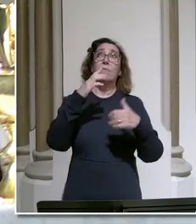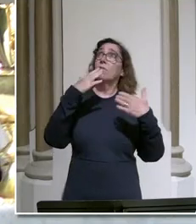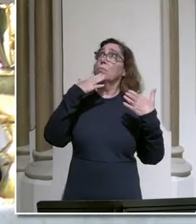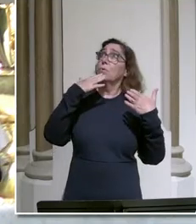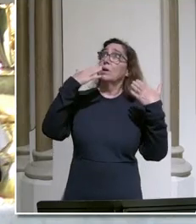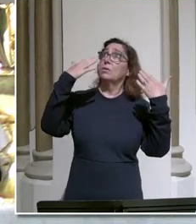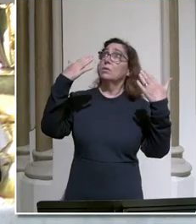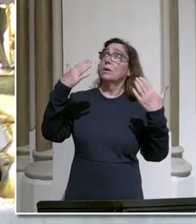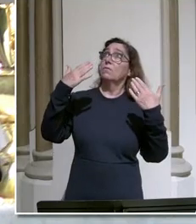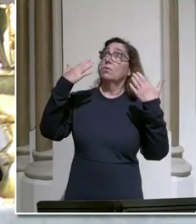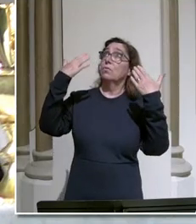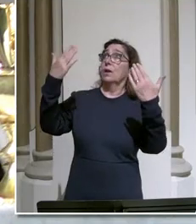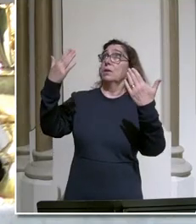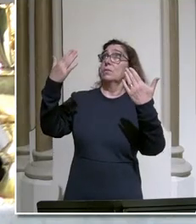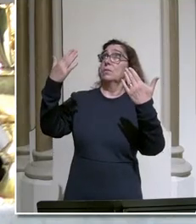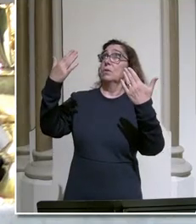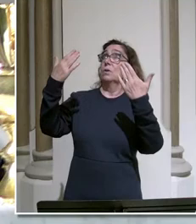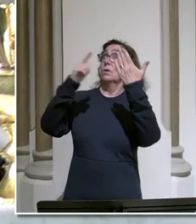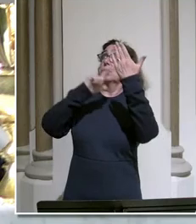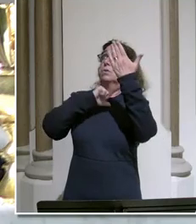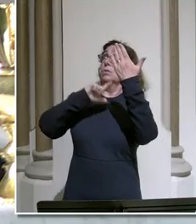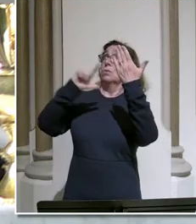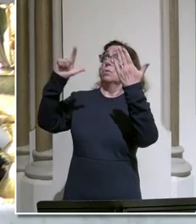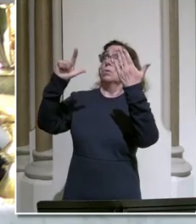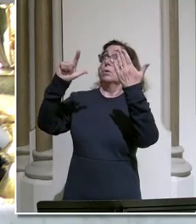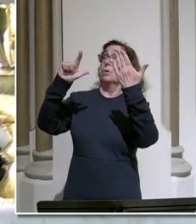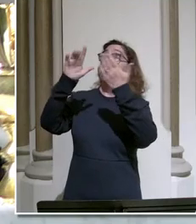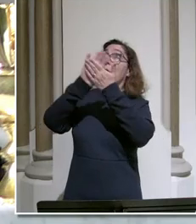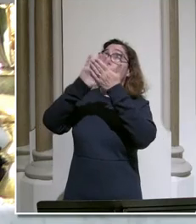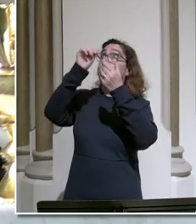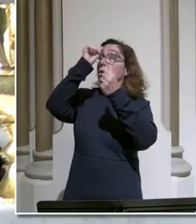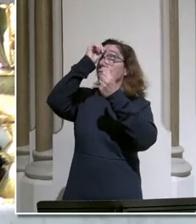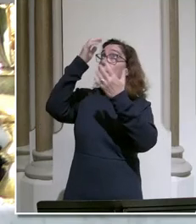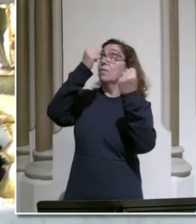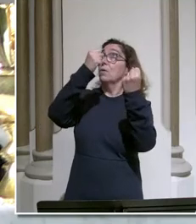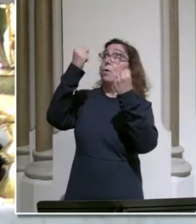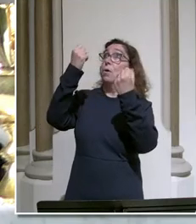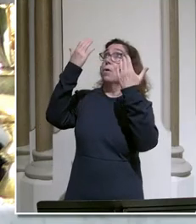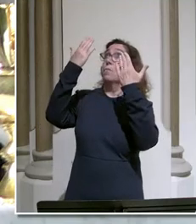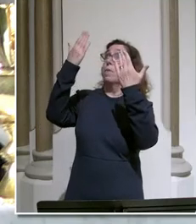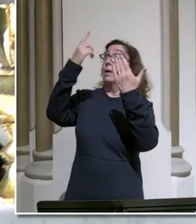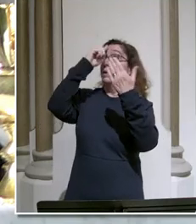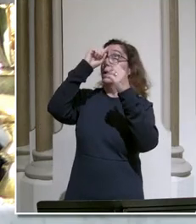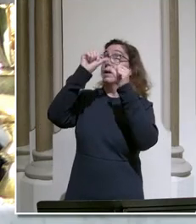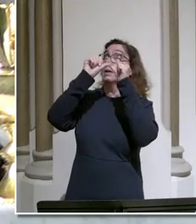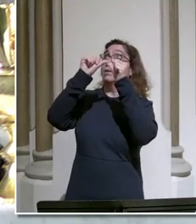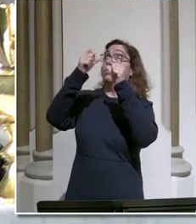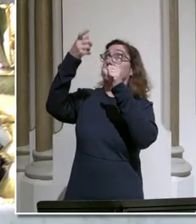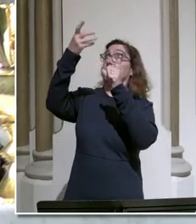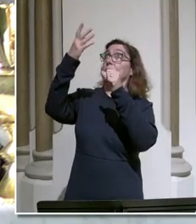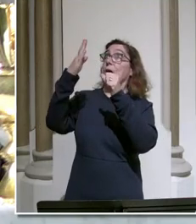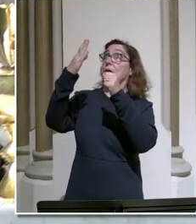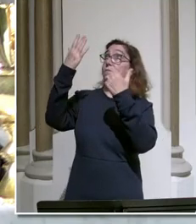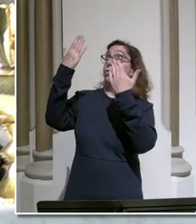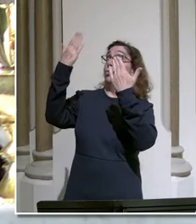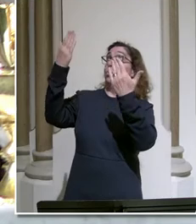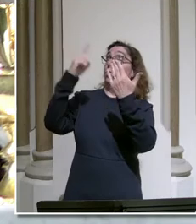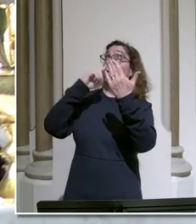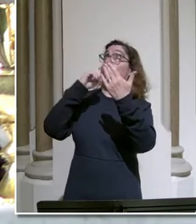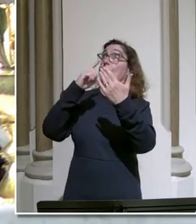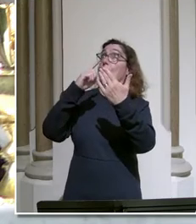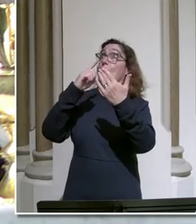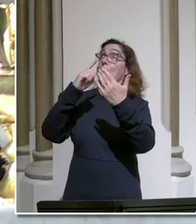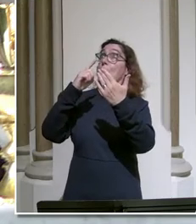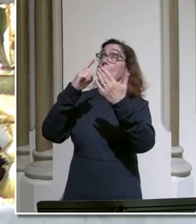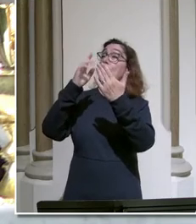and everywhere to give you thanks, Lord, Holy Father, Almighty and Eternal God, for you